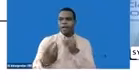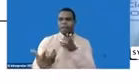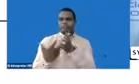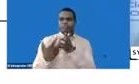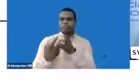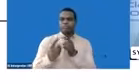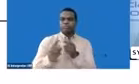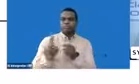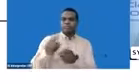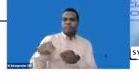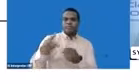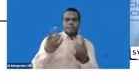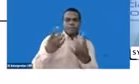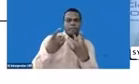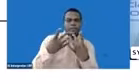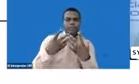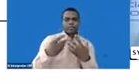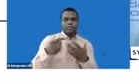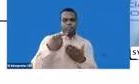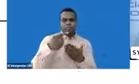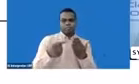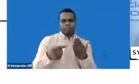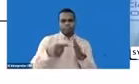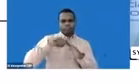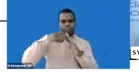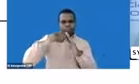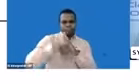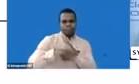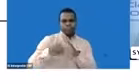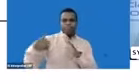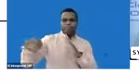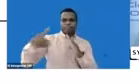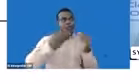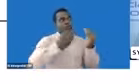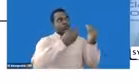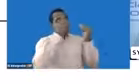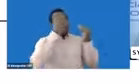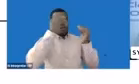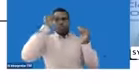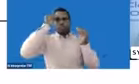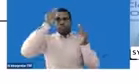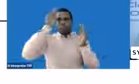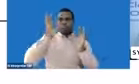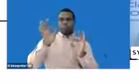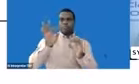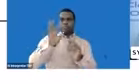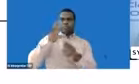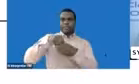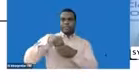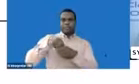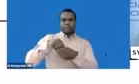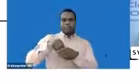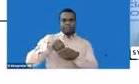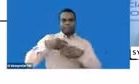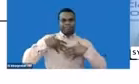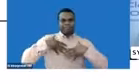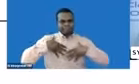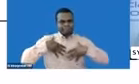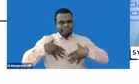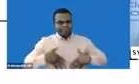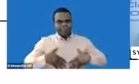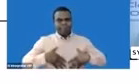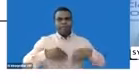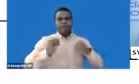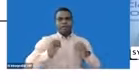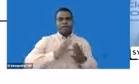singular workshop, maybe not longer than 60 minutes, to just get the basic information to your user